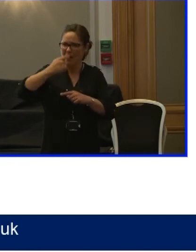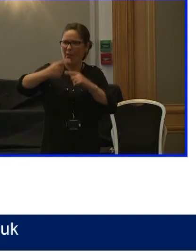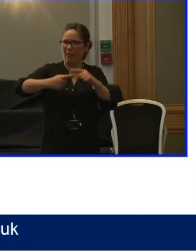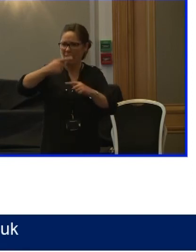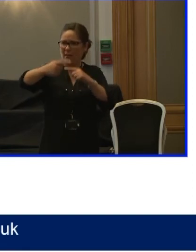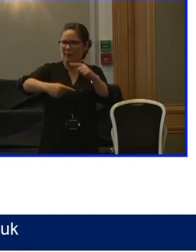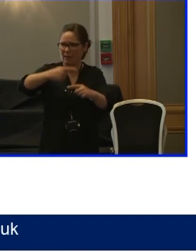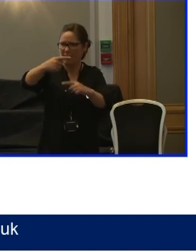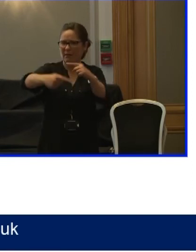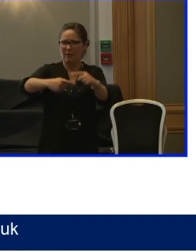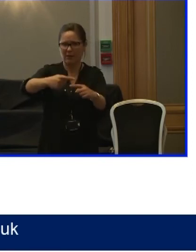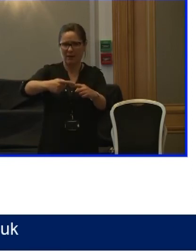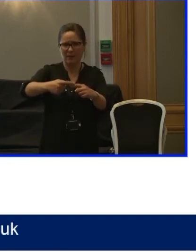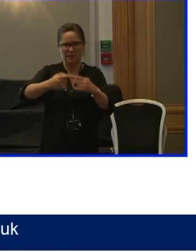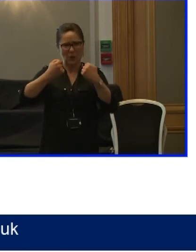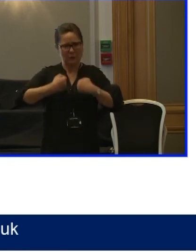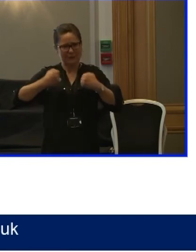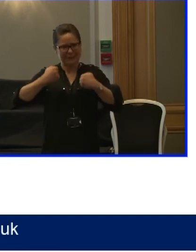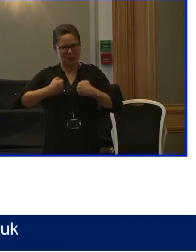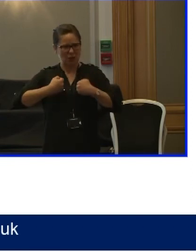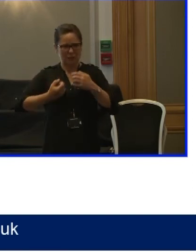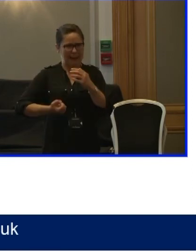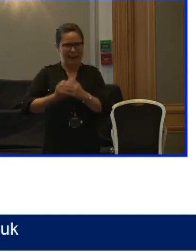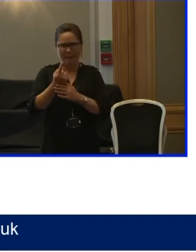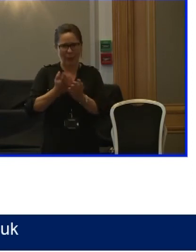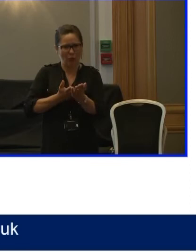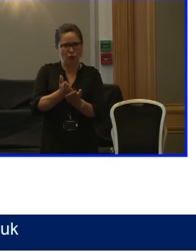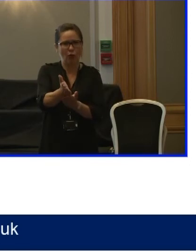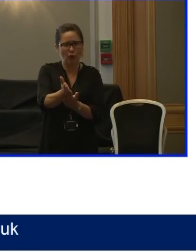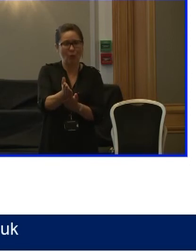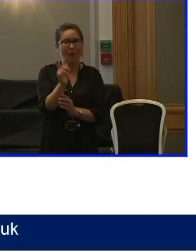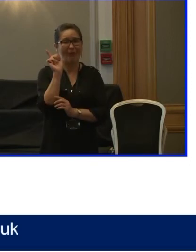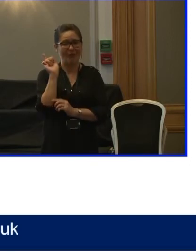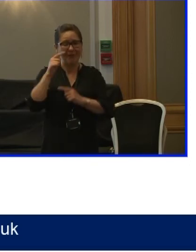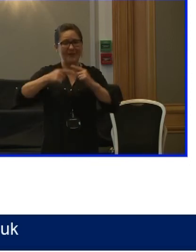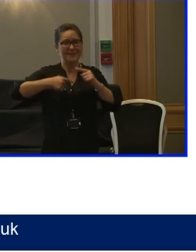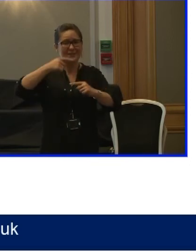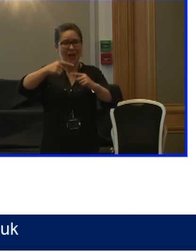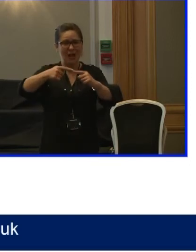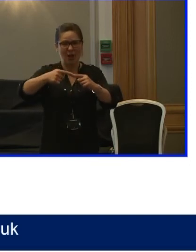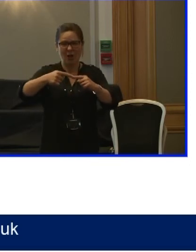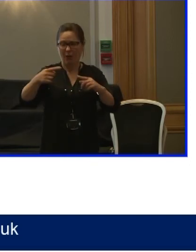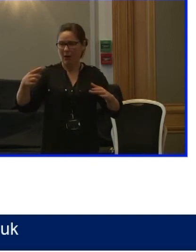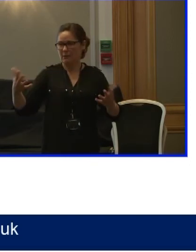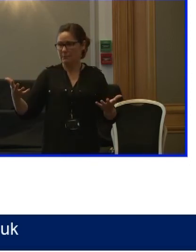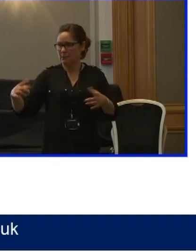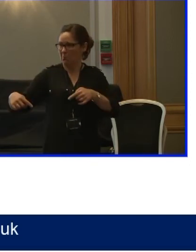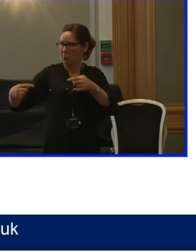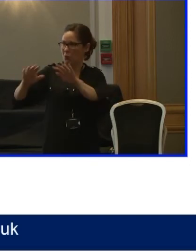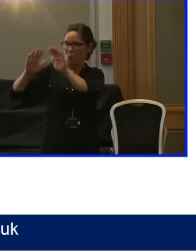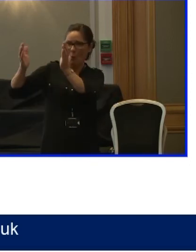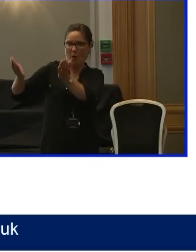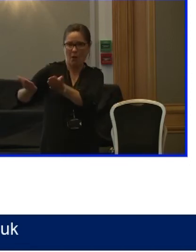your condition degenerates. It's this cycle compared with the world that we're living in at the moment,